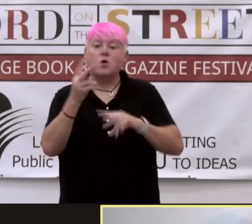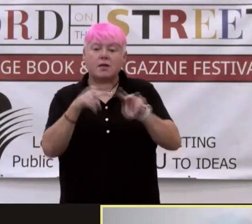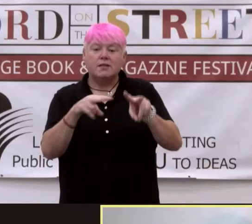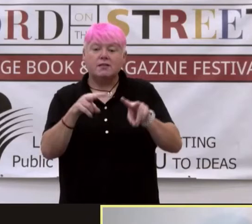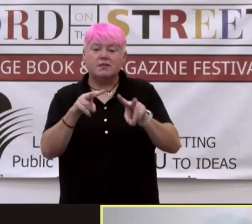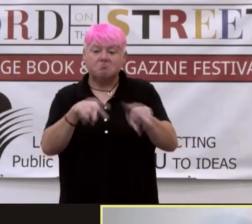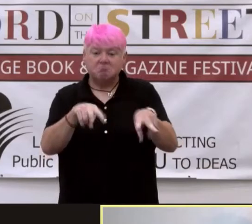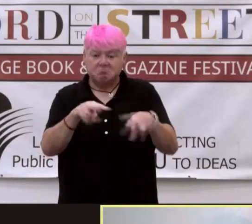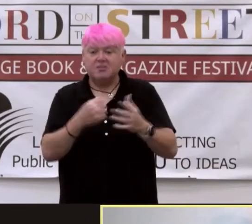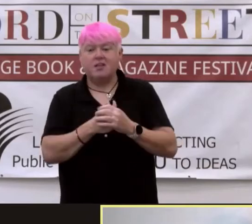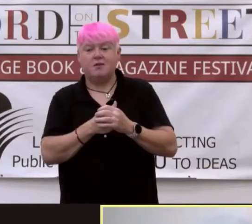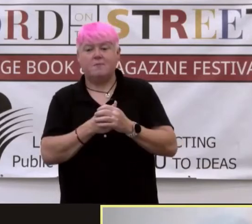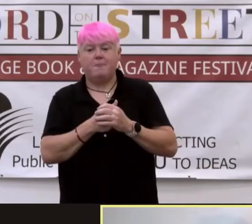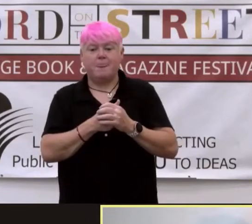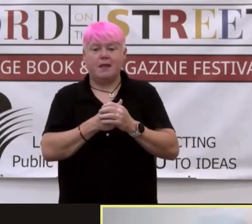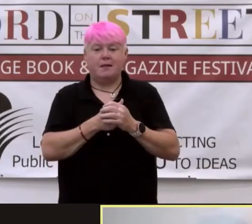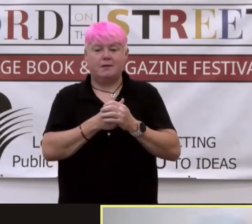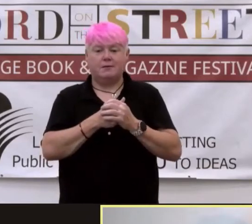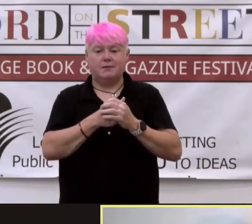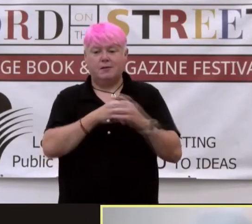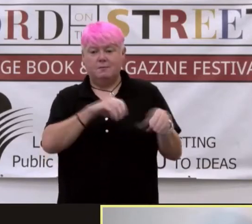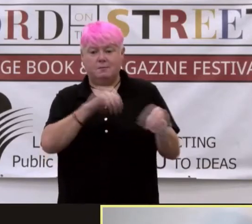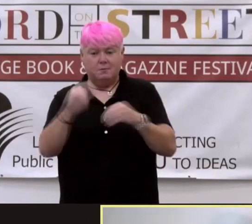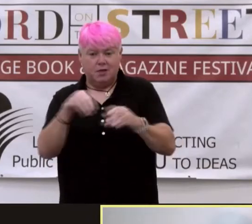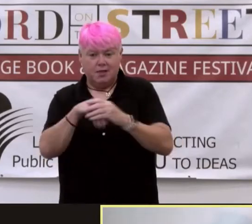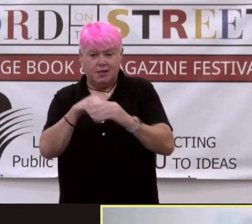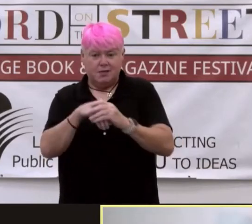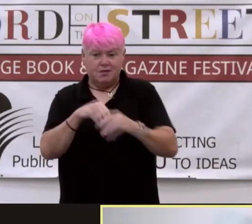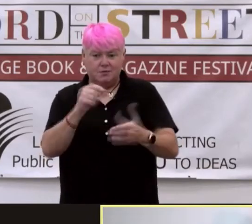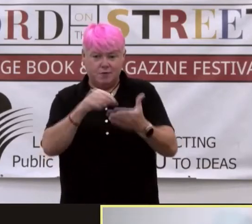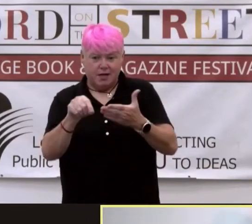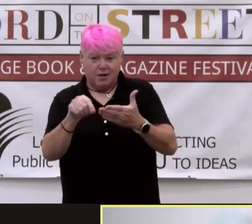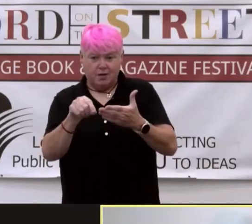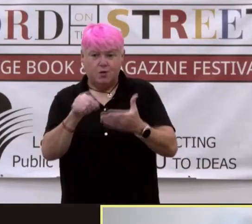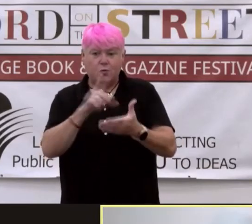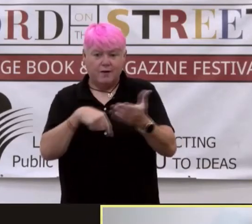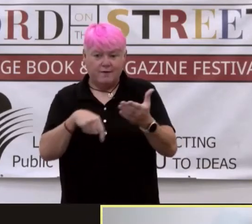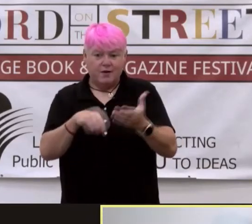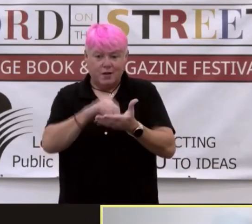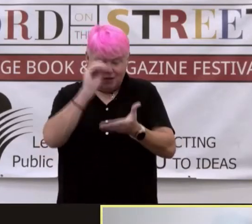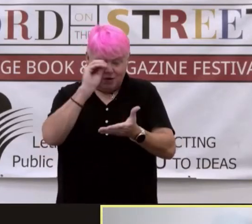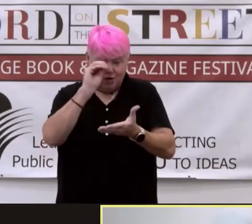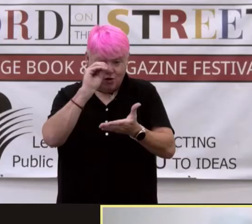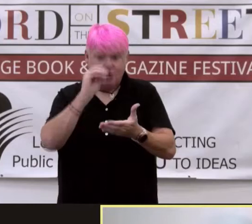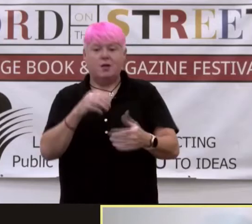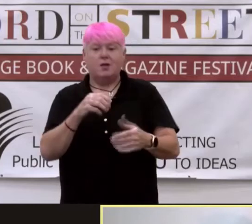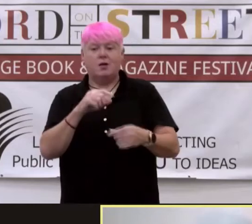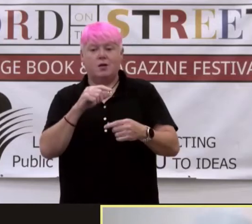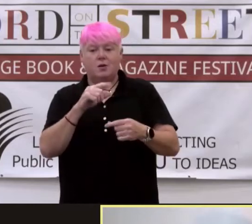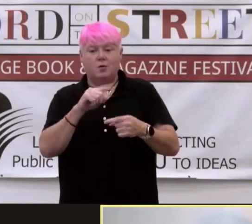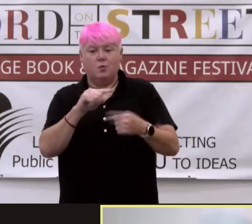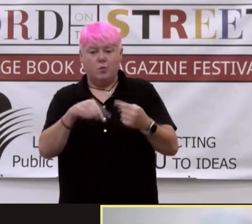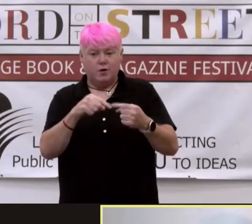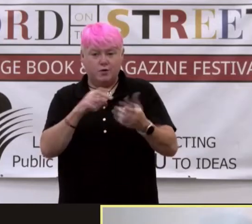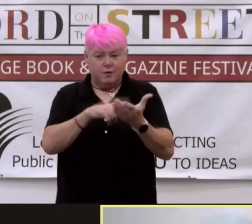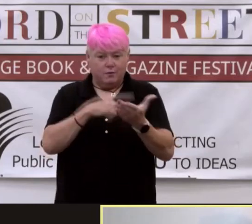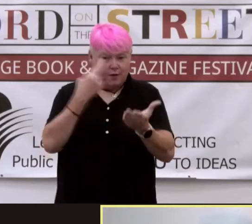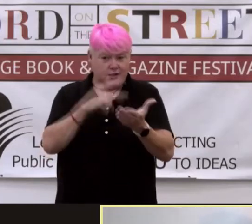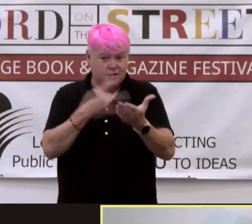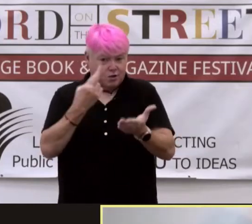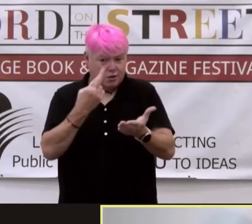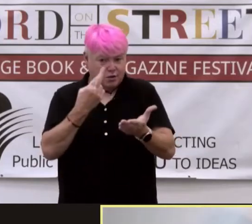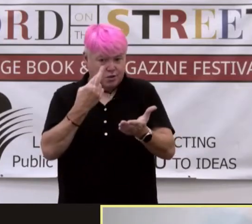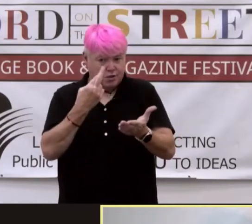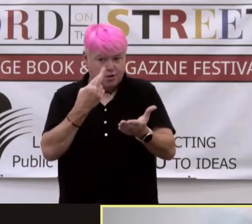gonna like throw myself into whatever I can learn about. And then when you do research, you also have to distill everything you learn and know